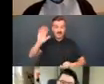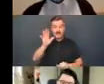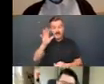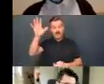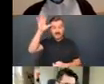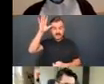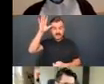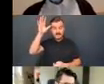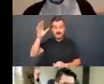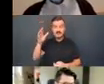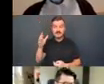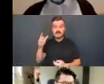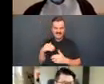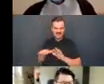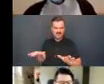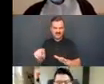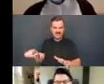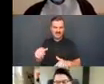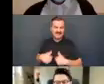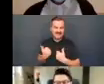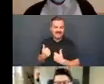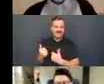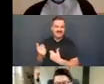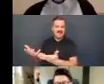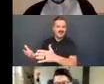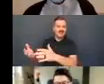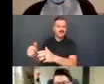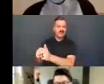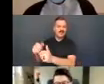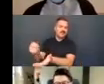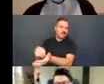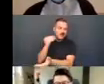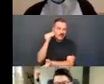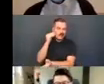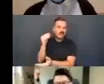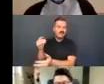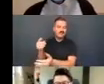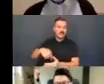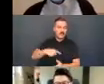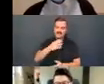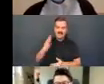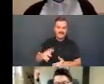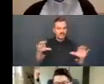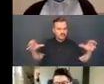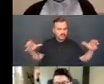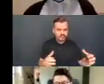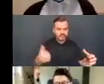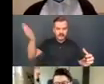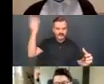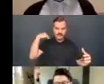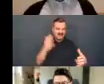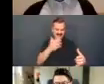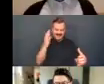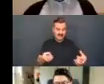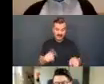of children living in congregate care. We have never organized ourselves before this happened.